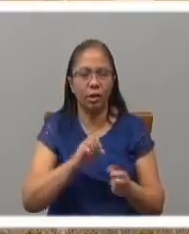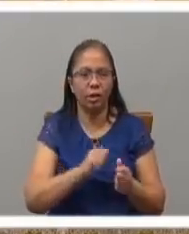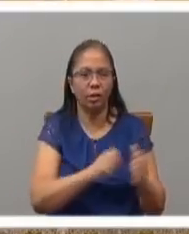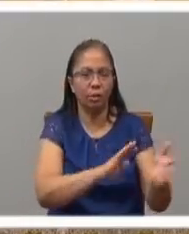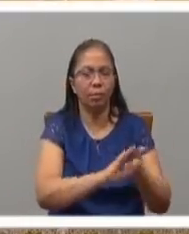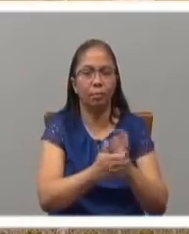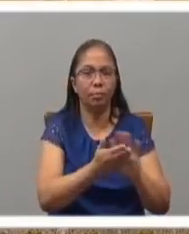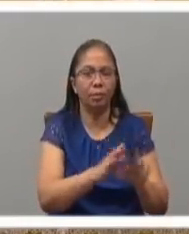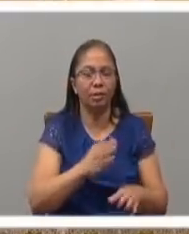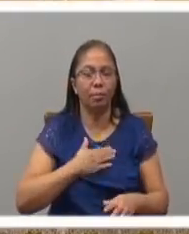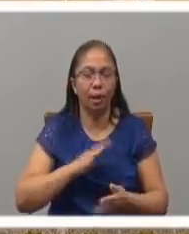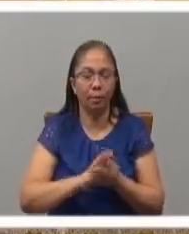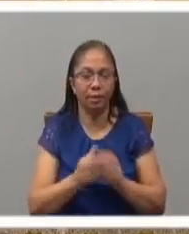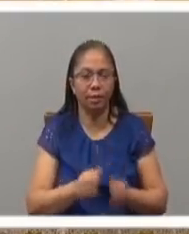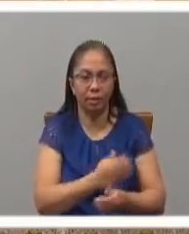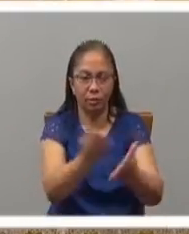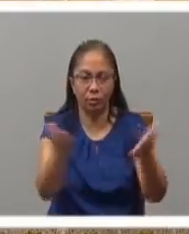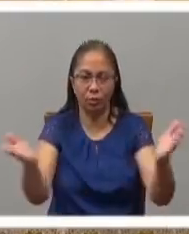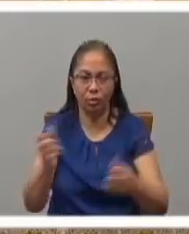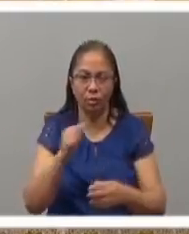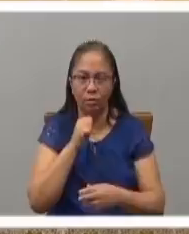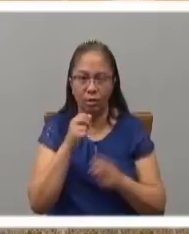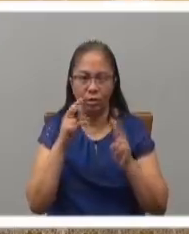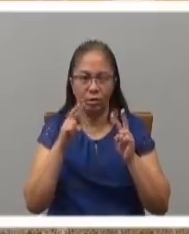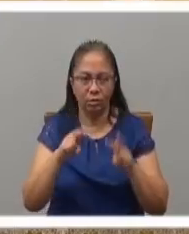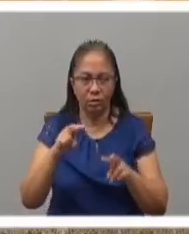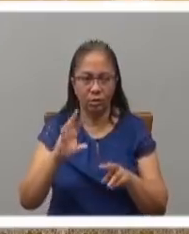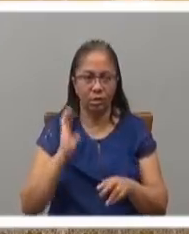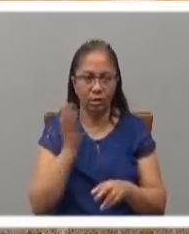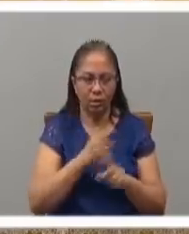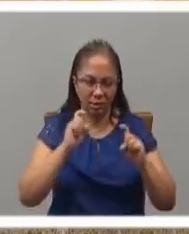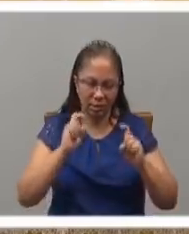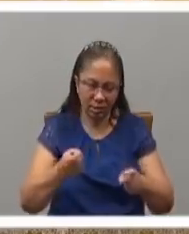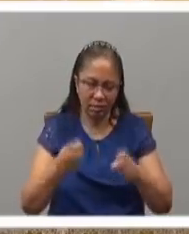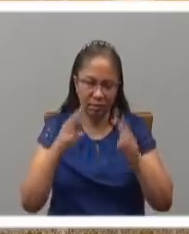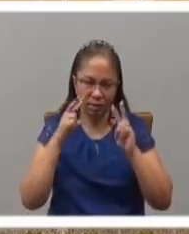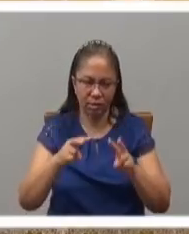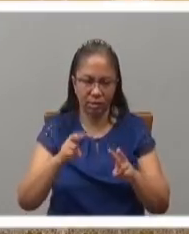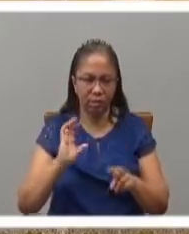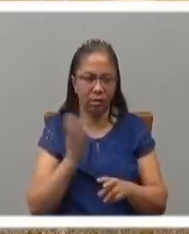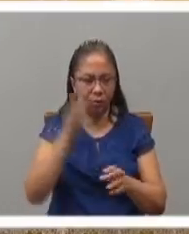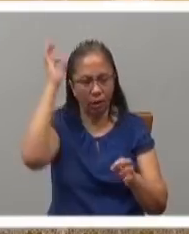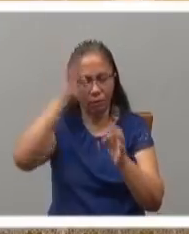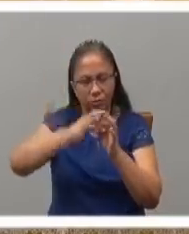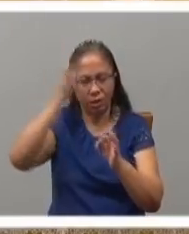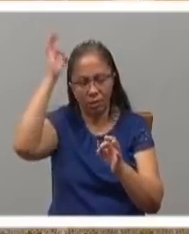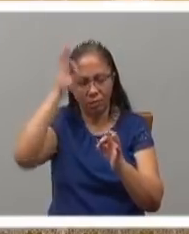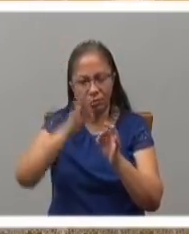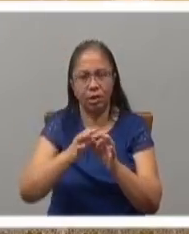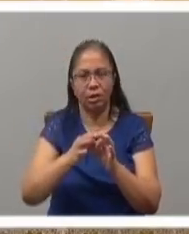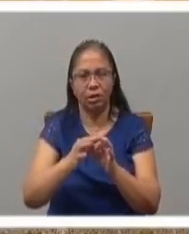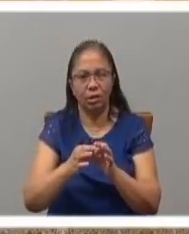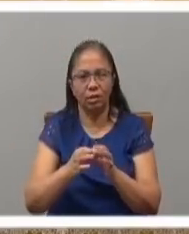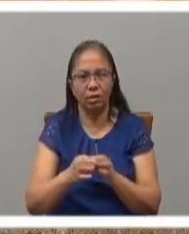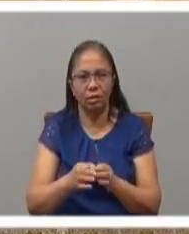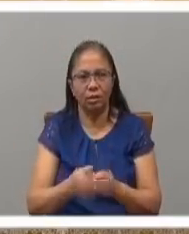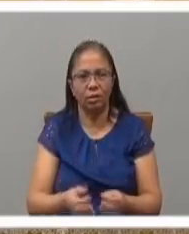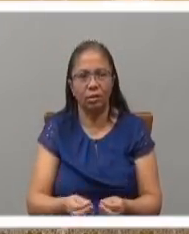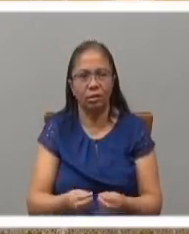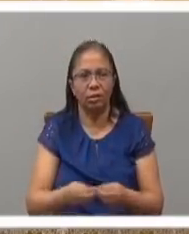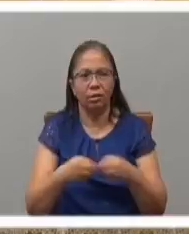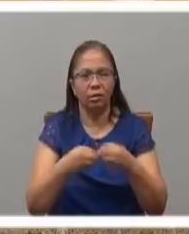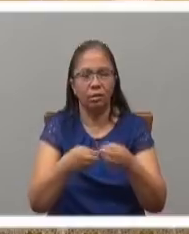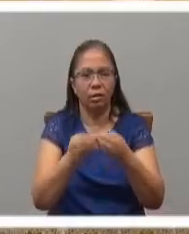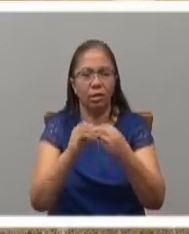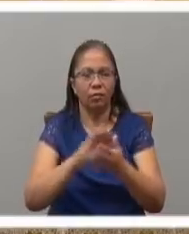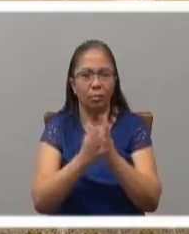apostles, "Peace I leave you, my peace I give you," look not on our sins, but on the faith of your church, and graciously